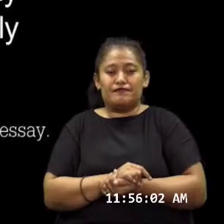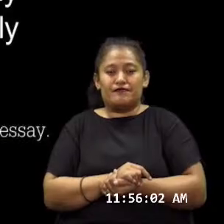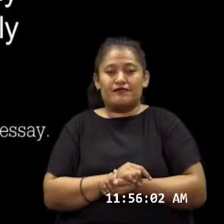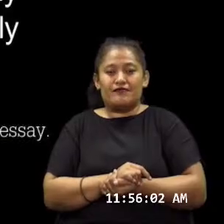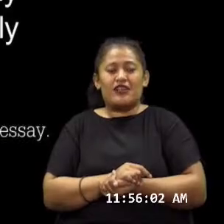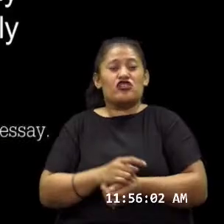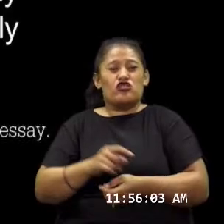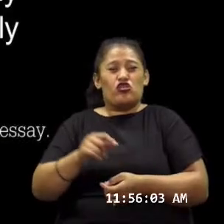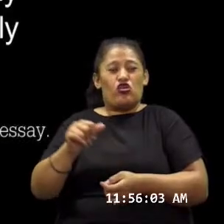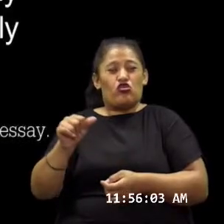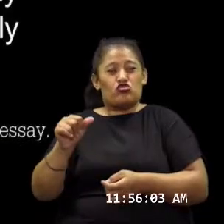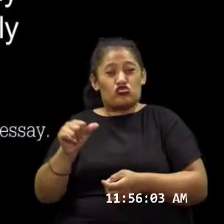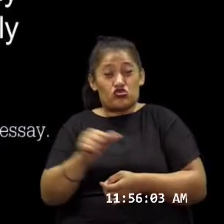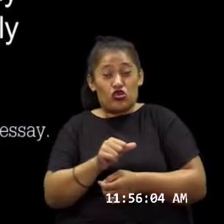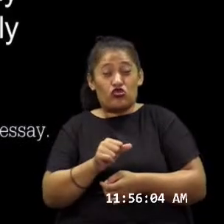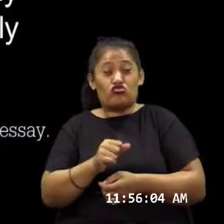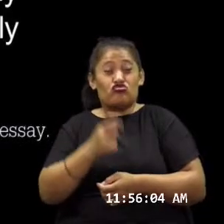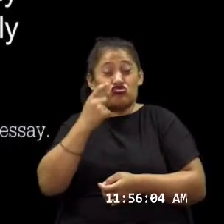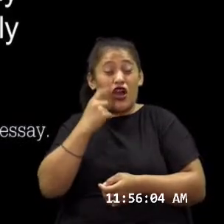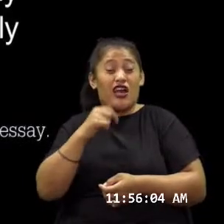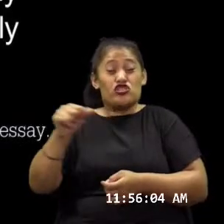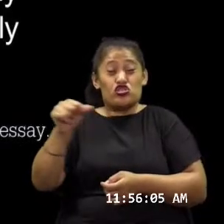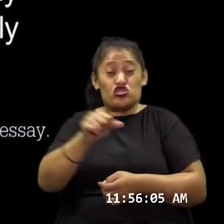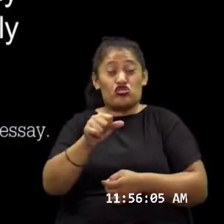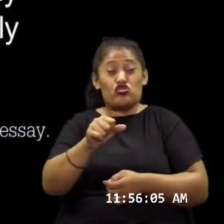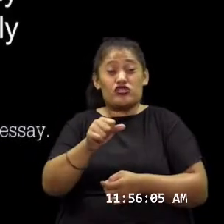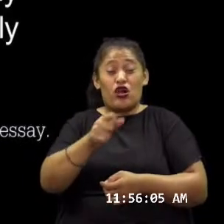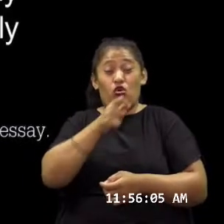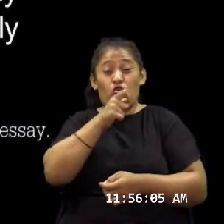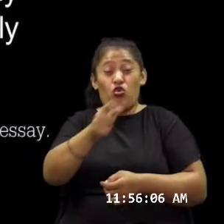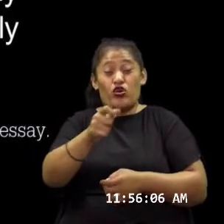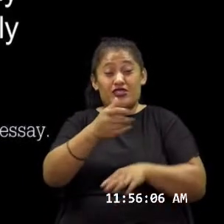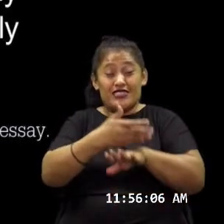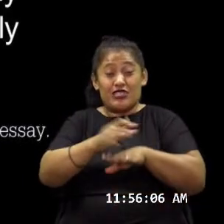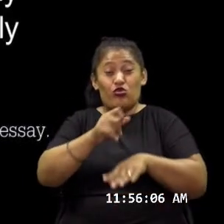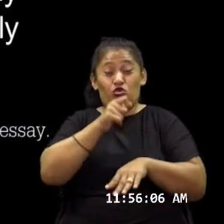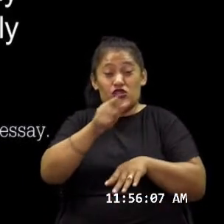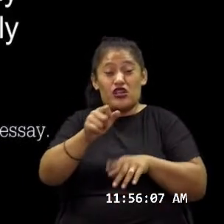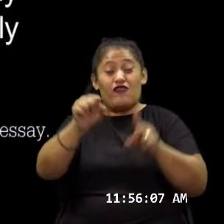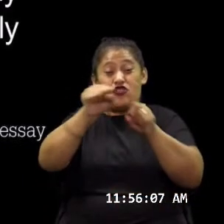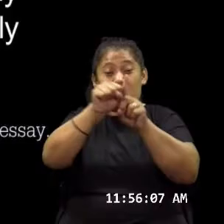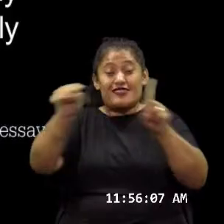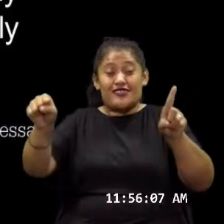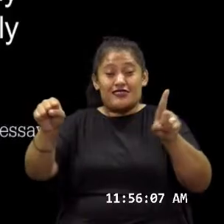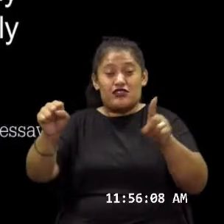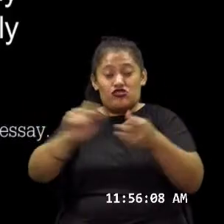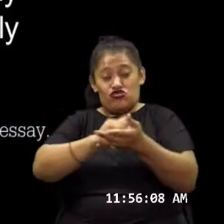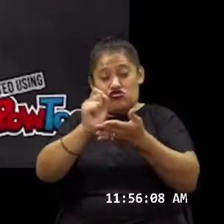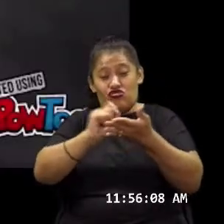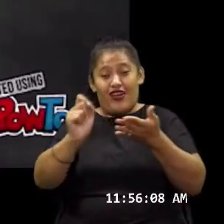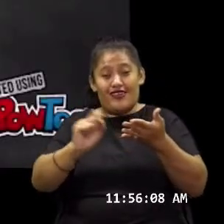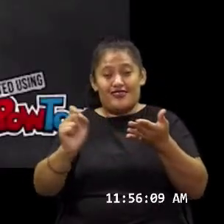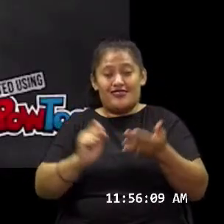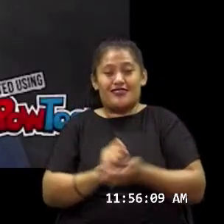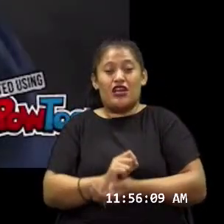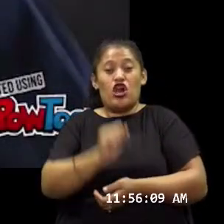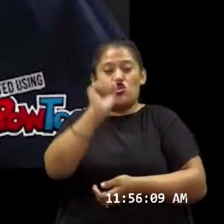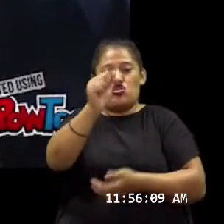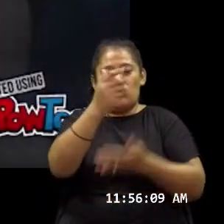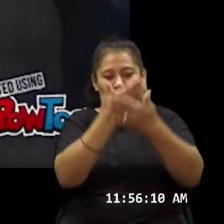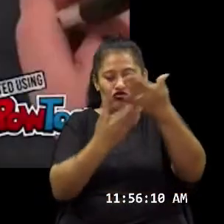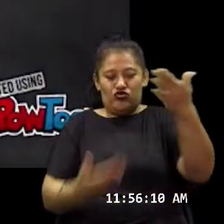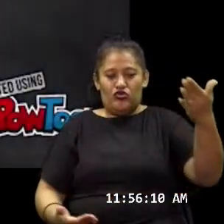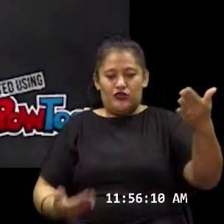So try to use these new words in your sentences the next time you write an essay.